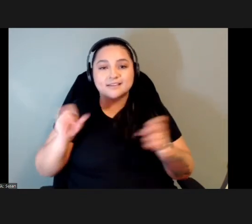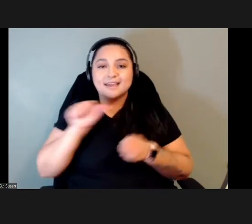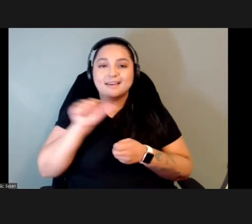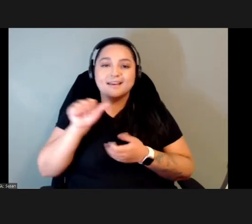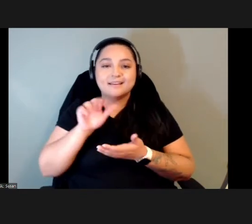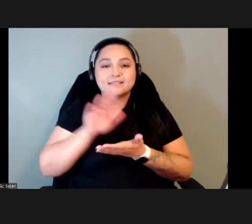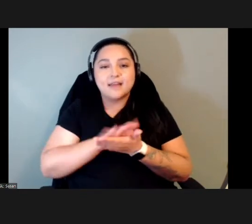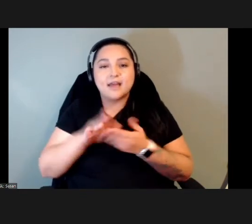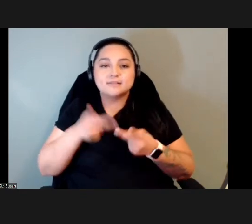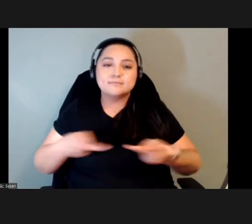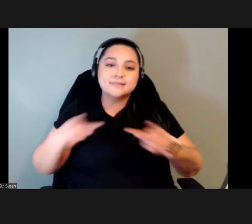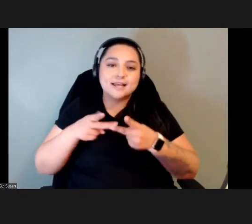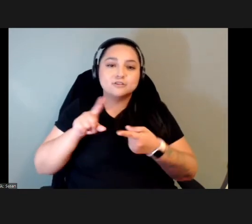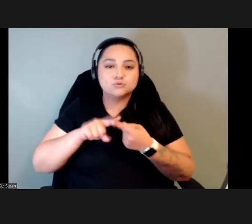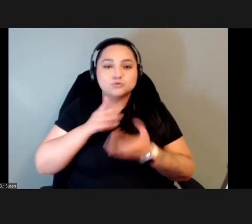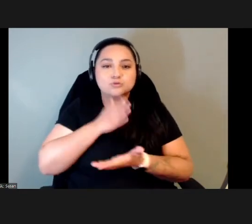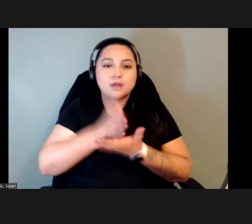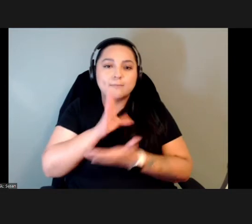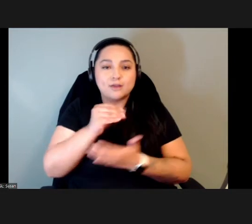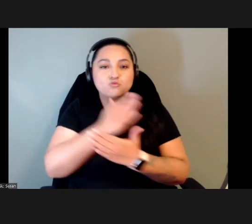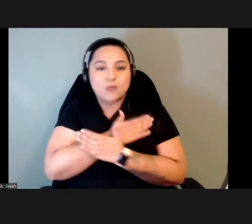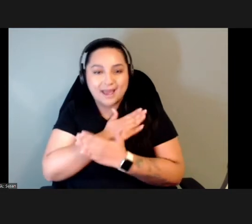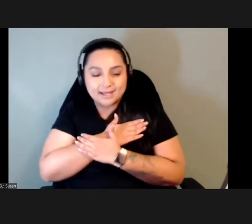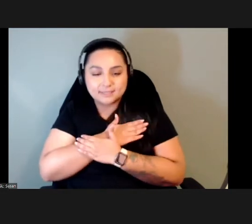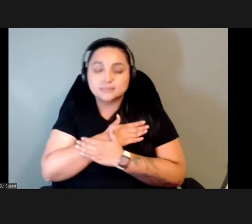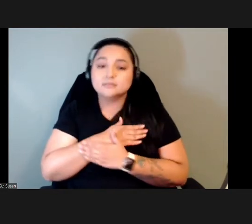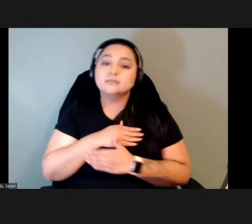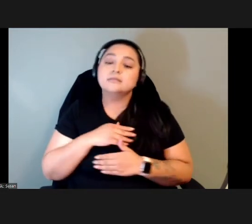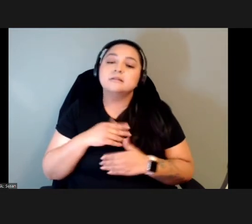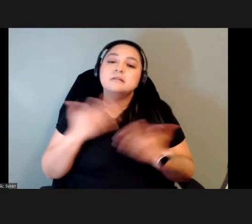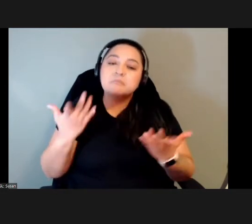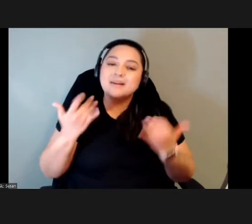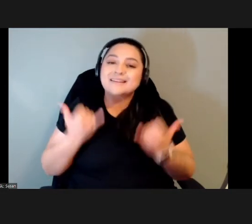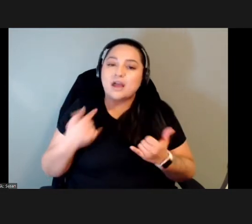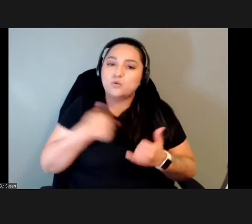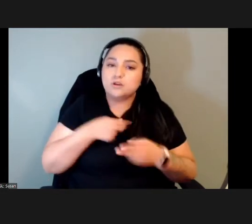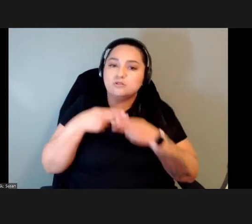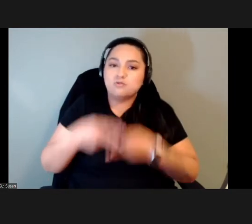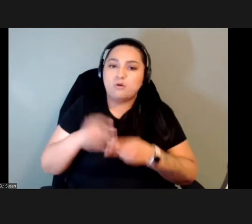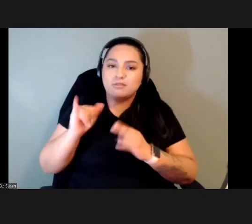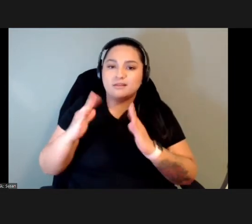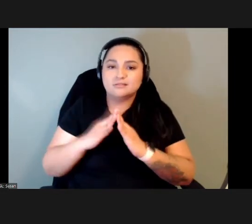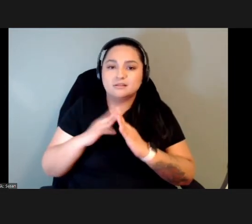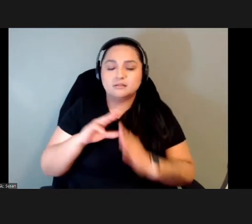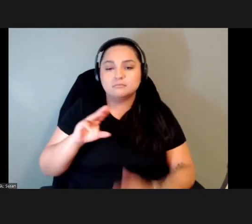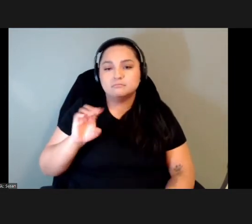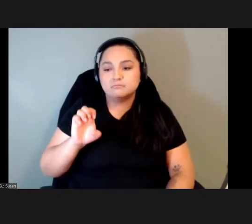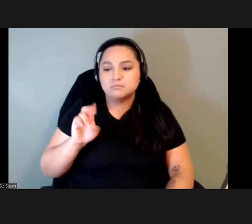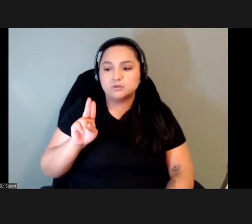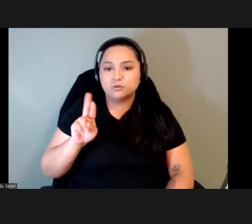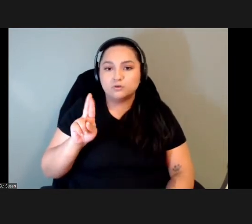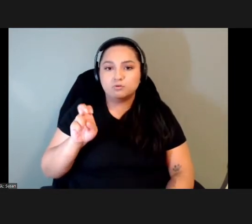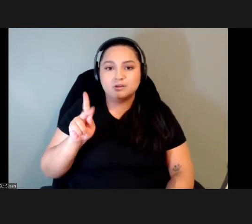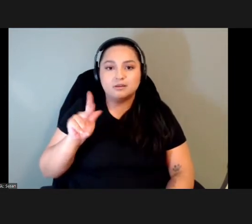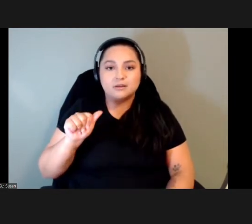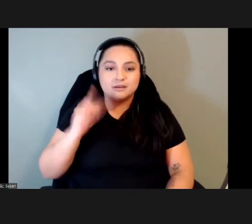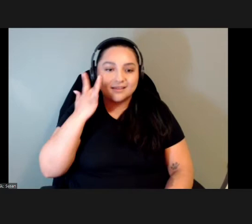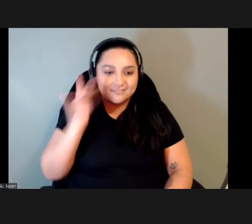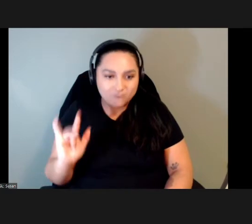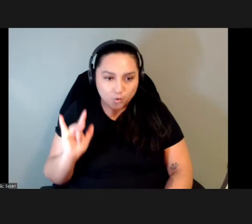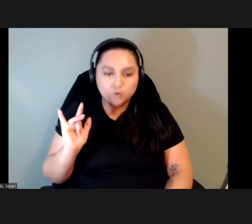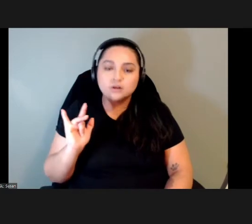homeland of the Wiat tribe and has been since time immemorial. And despite the violent tactics of